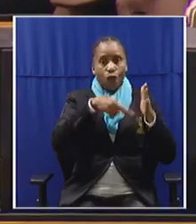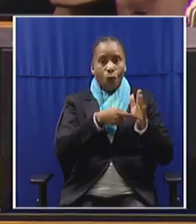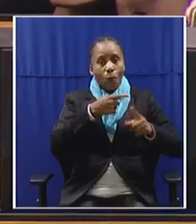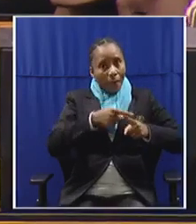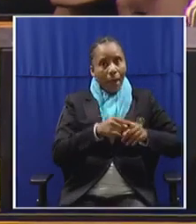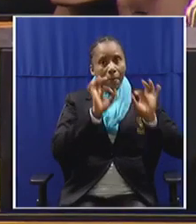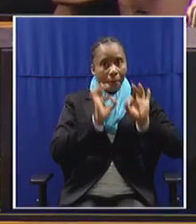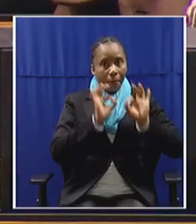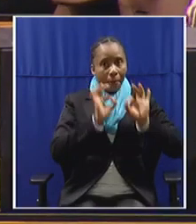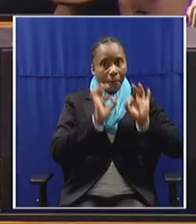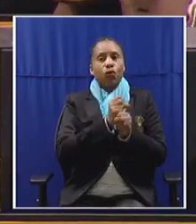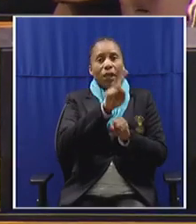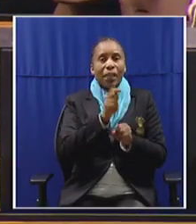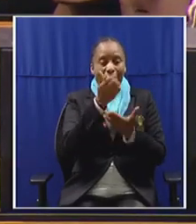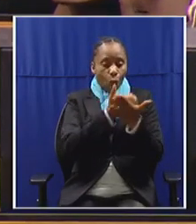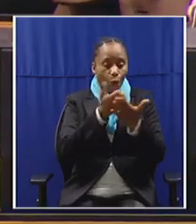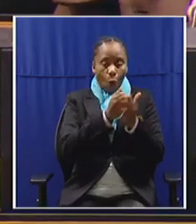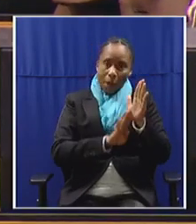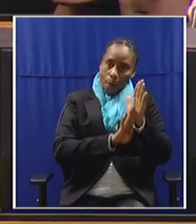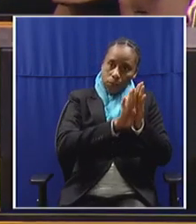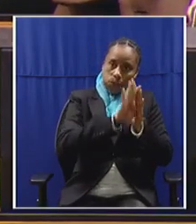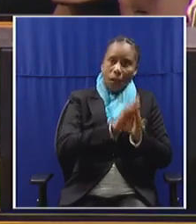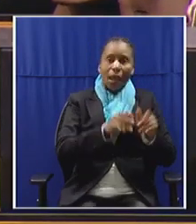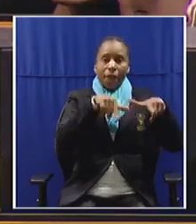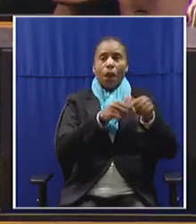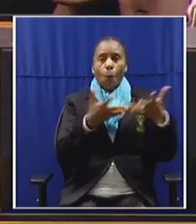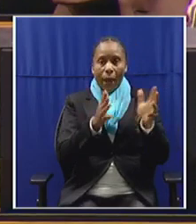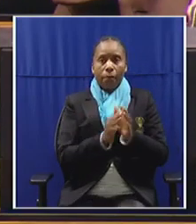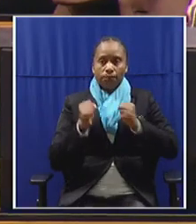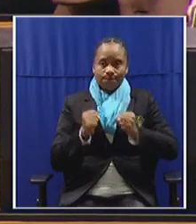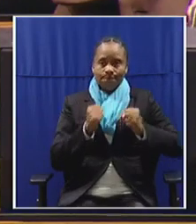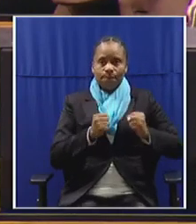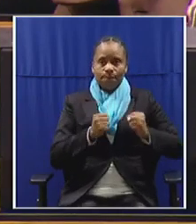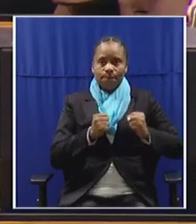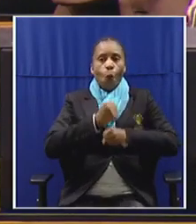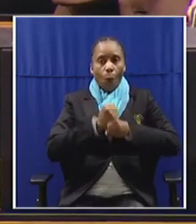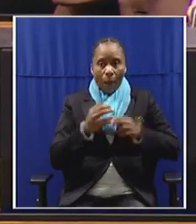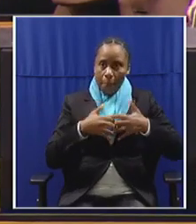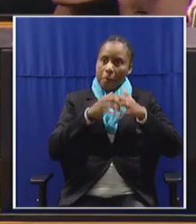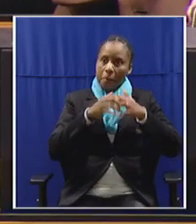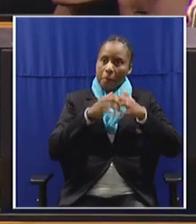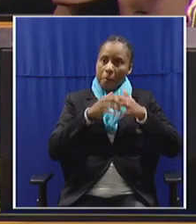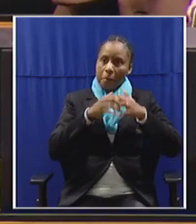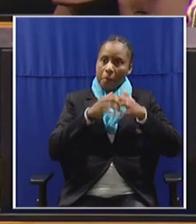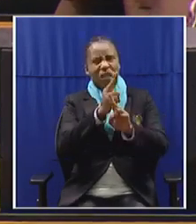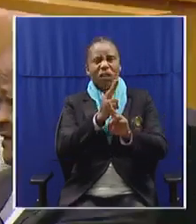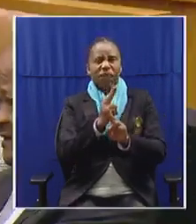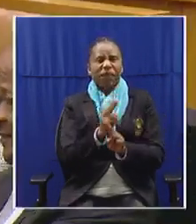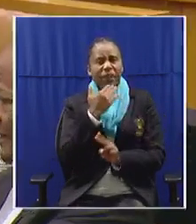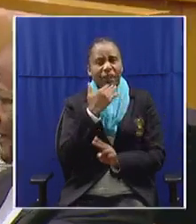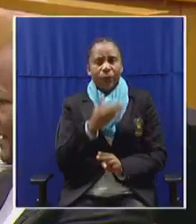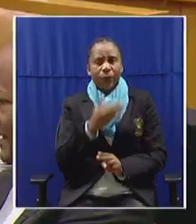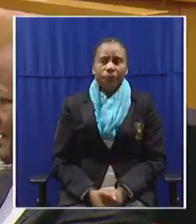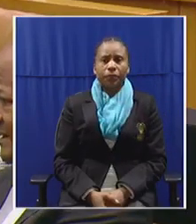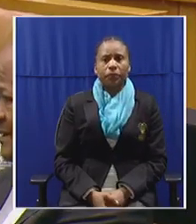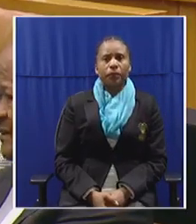the economy is also growing to a certain level where we can be able to create sustainable jobs on this EPWP? I thank you. Deputy